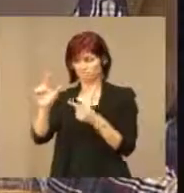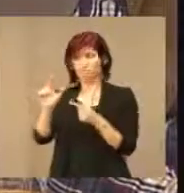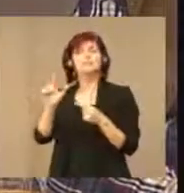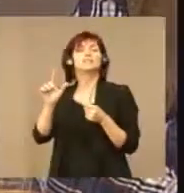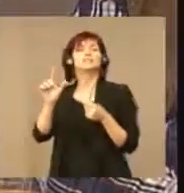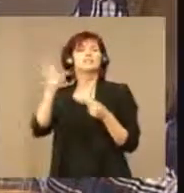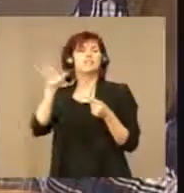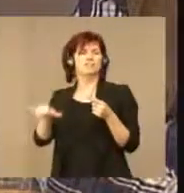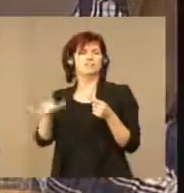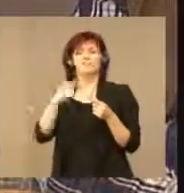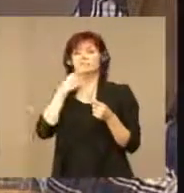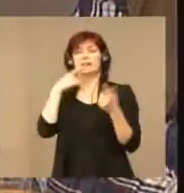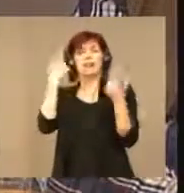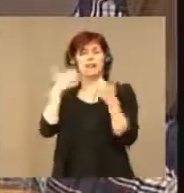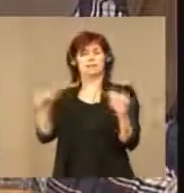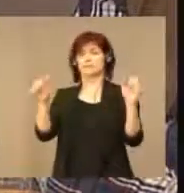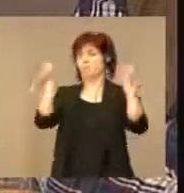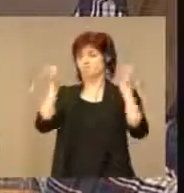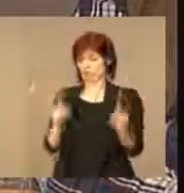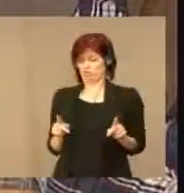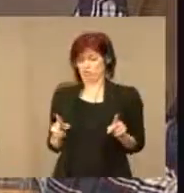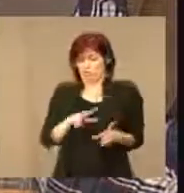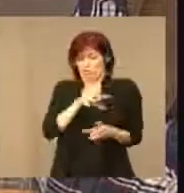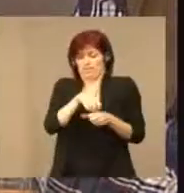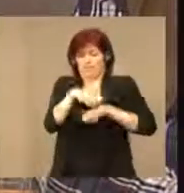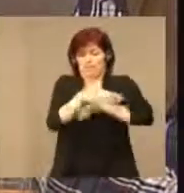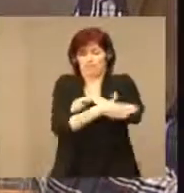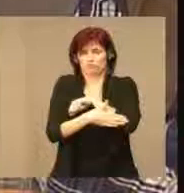citizens within countries to